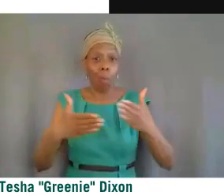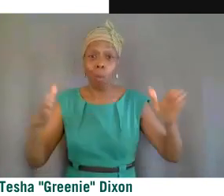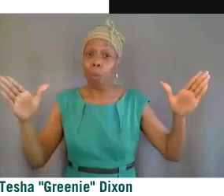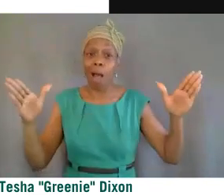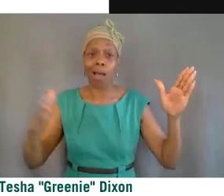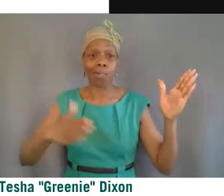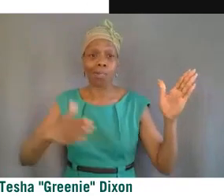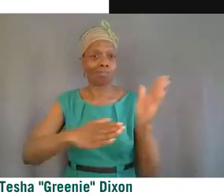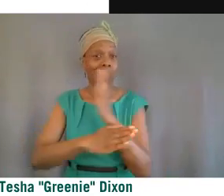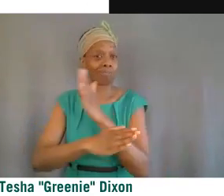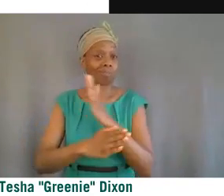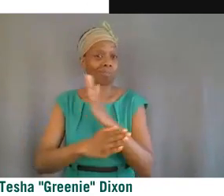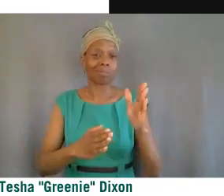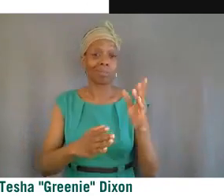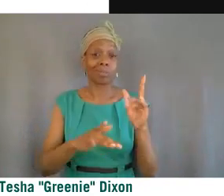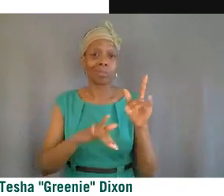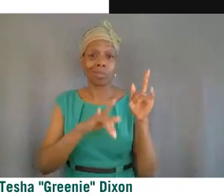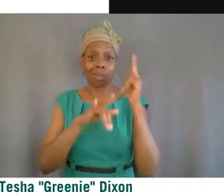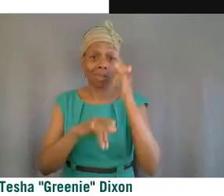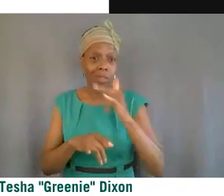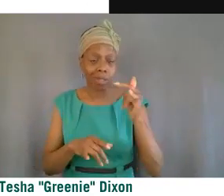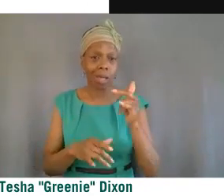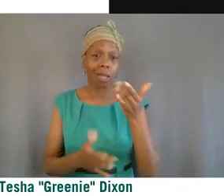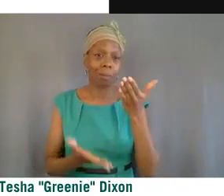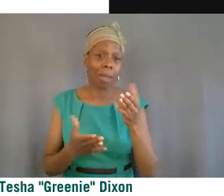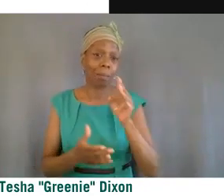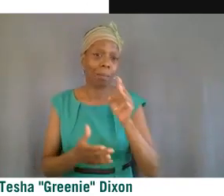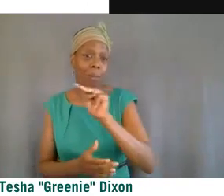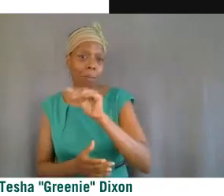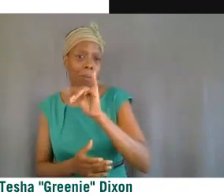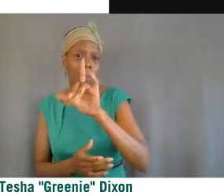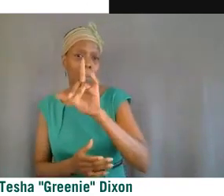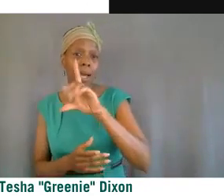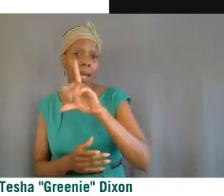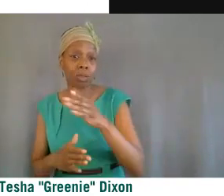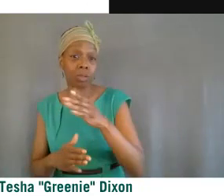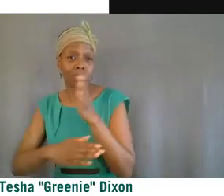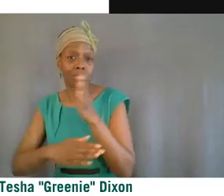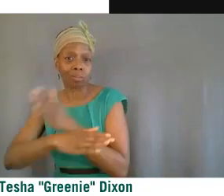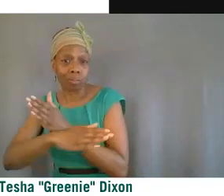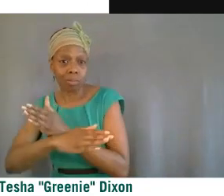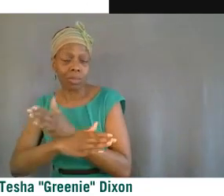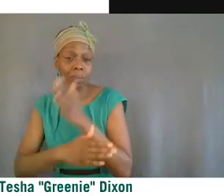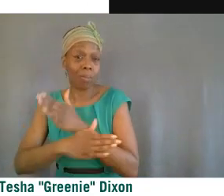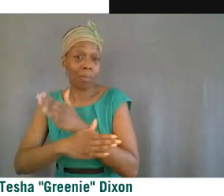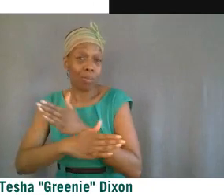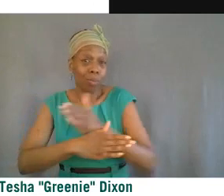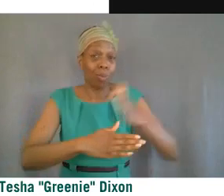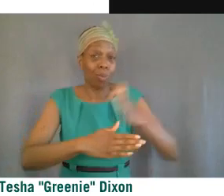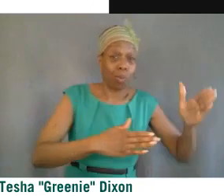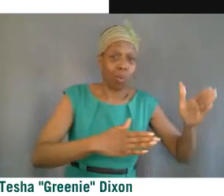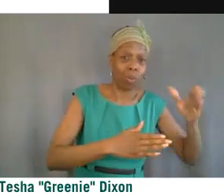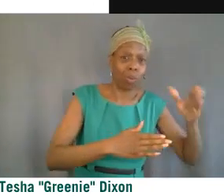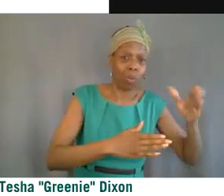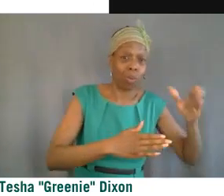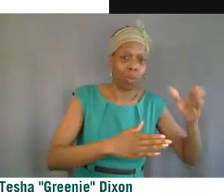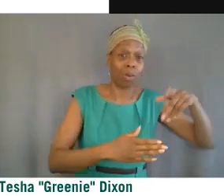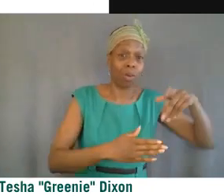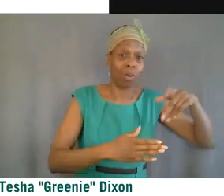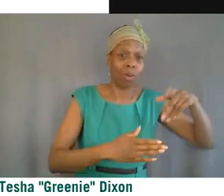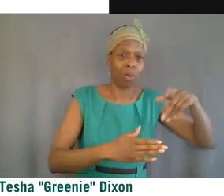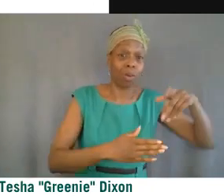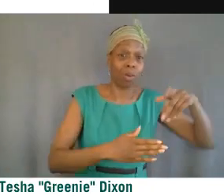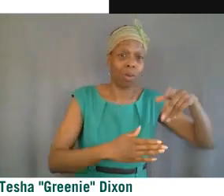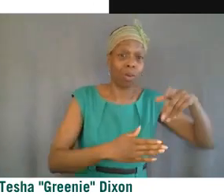that might look like. It can be very mild and it can be very profound. So someone might have a little bit of a difference in the way they